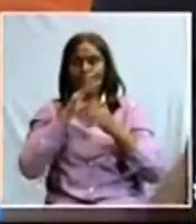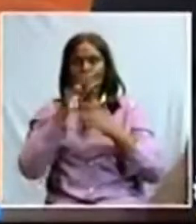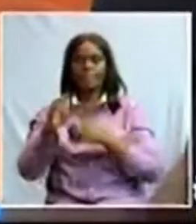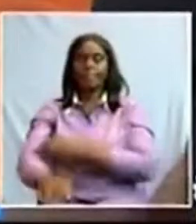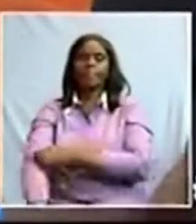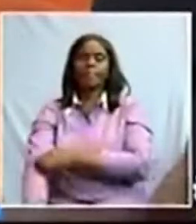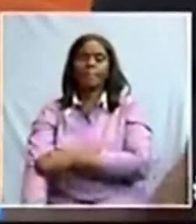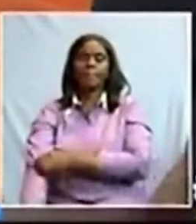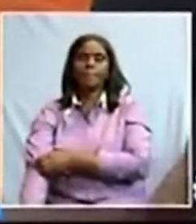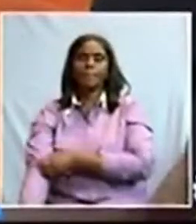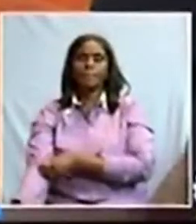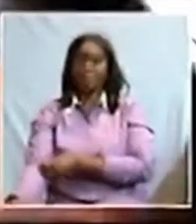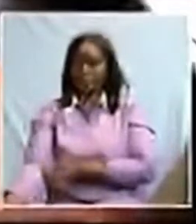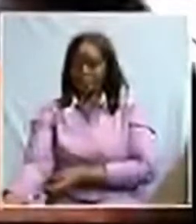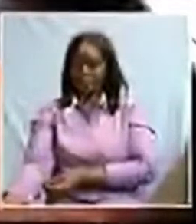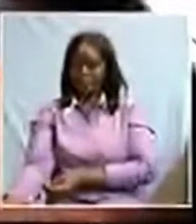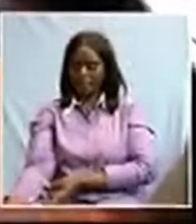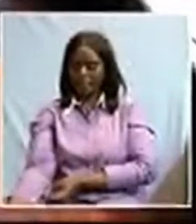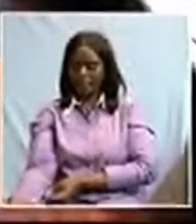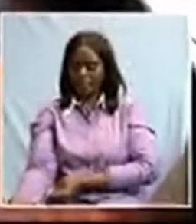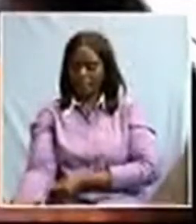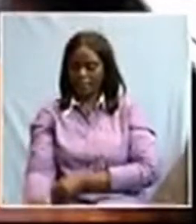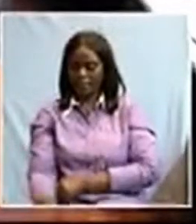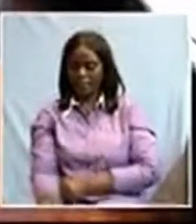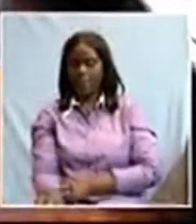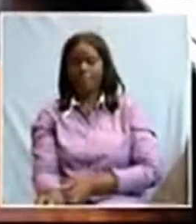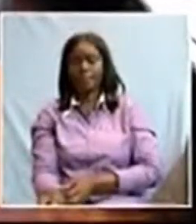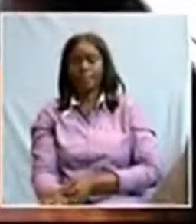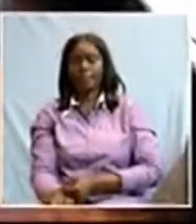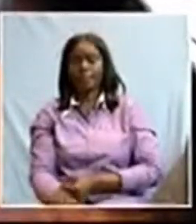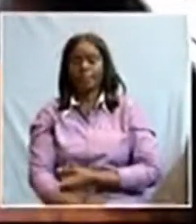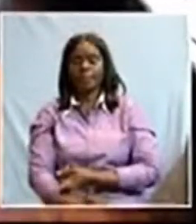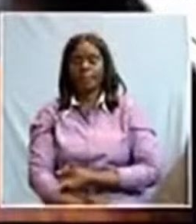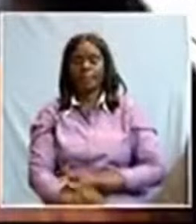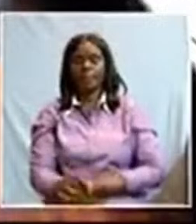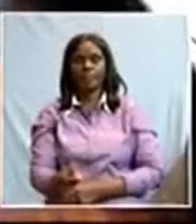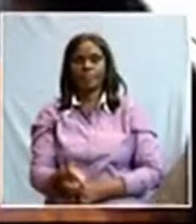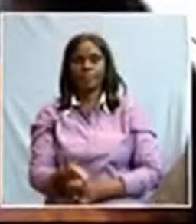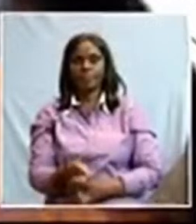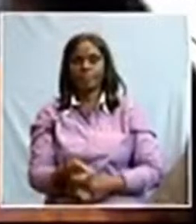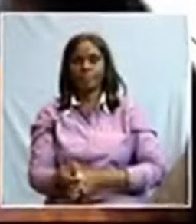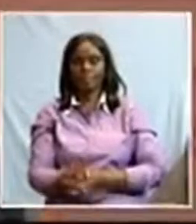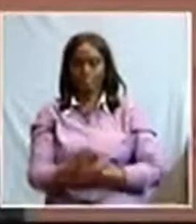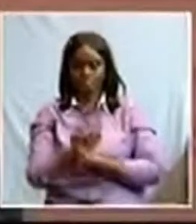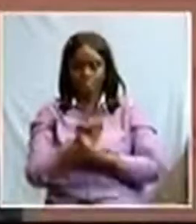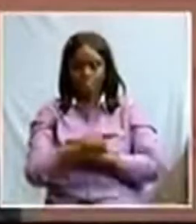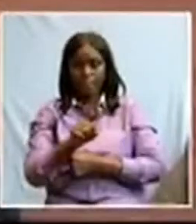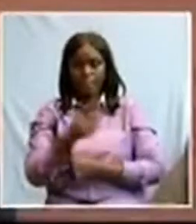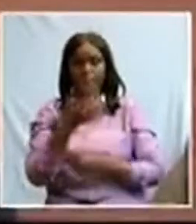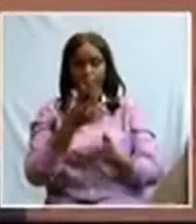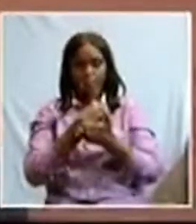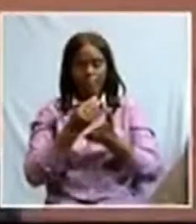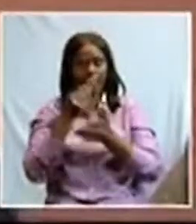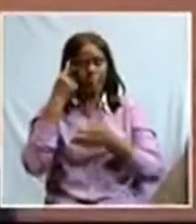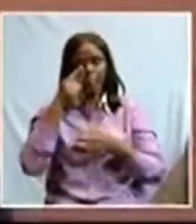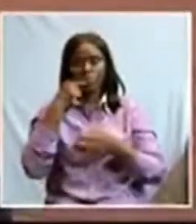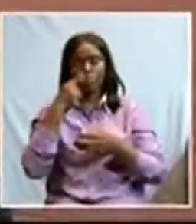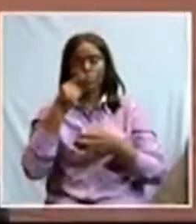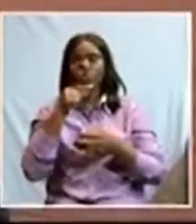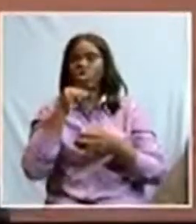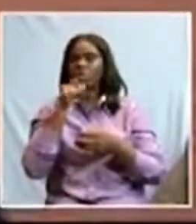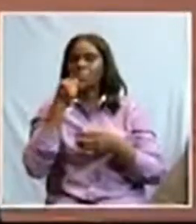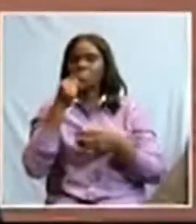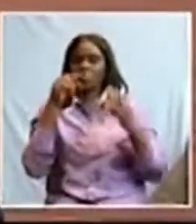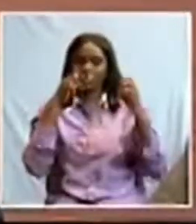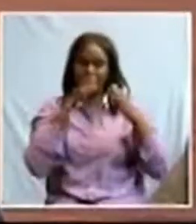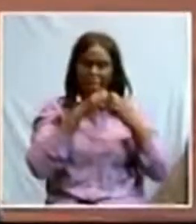Mulunda? Yes, but the chairperson is asking you, whose money is this? Instead of saying it's banky or